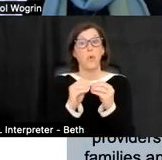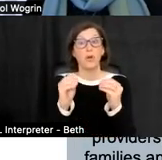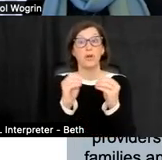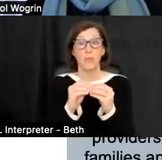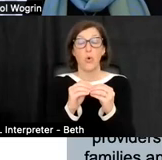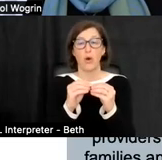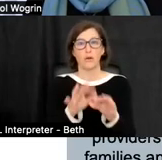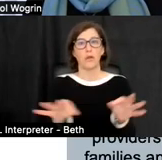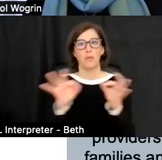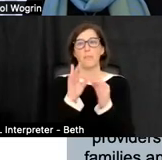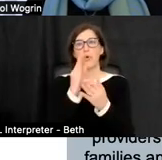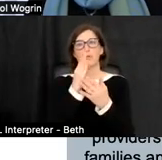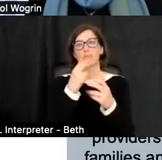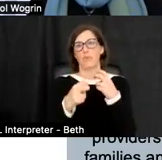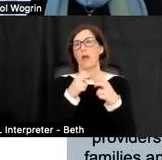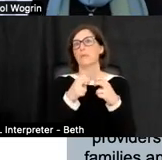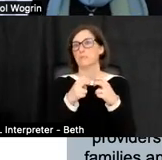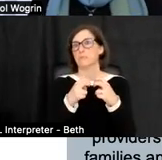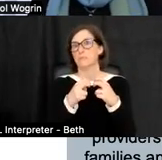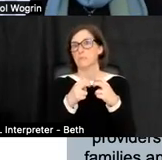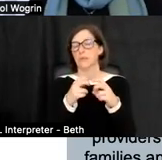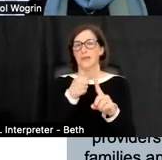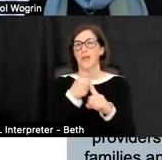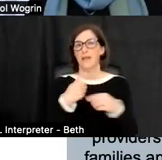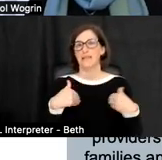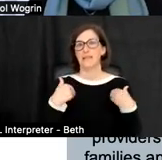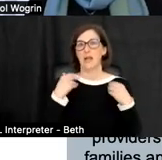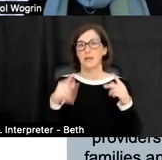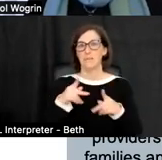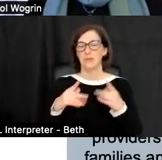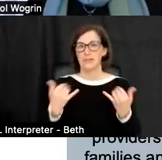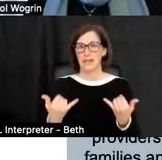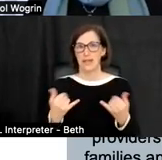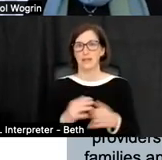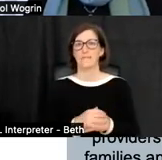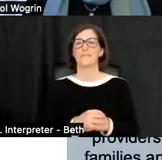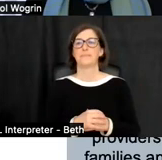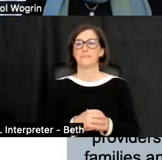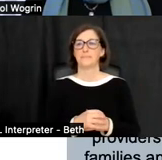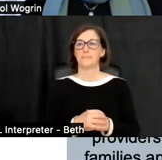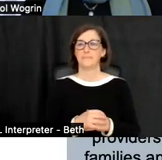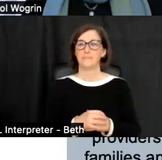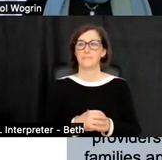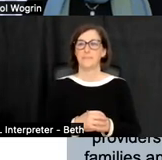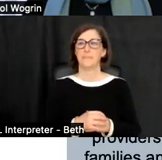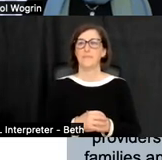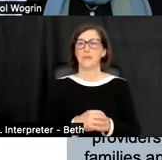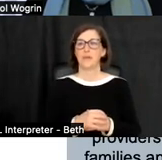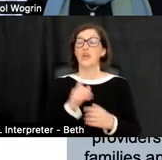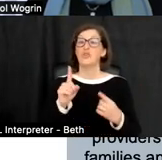significant problem and that affecting young people today. And so when